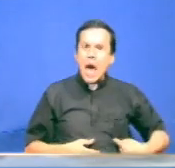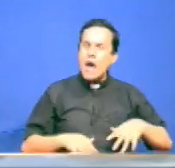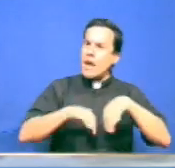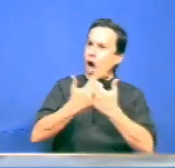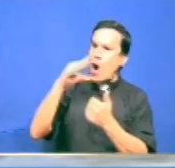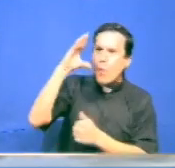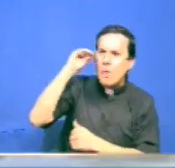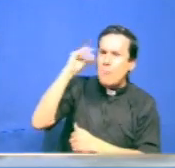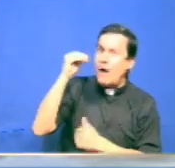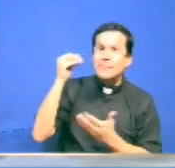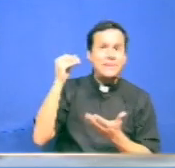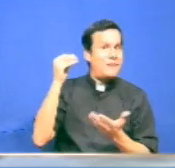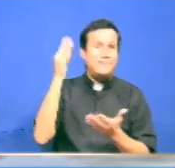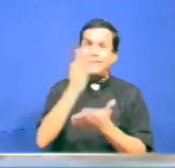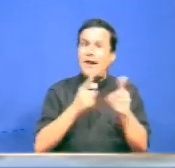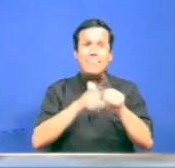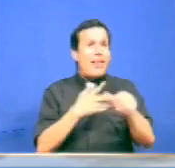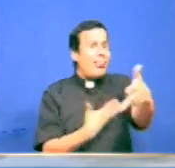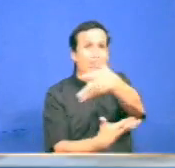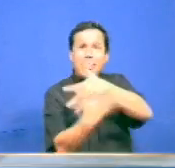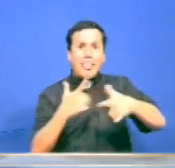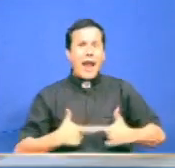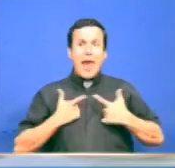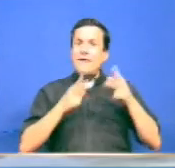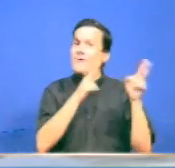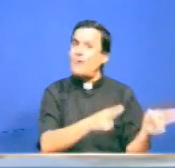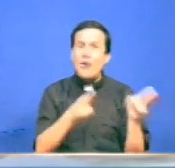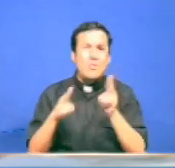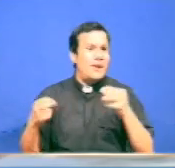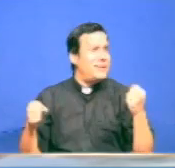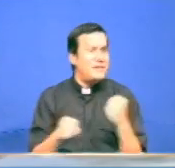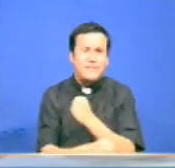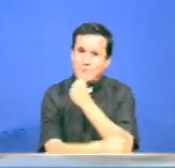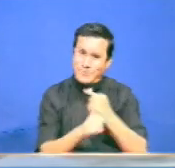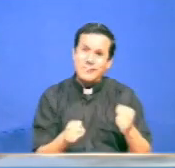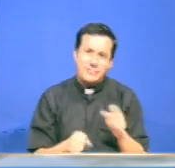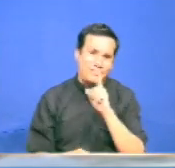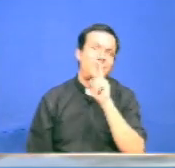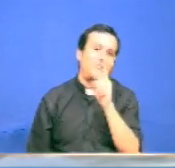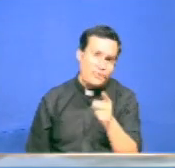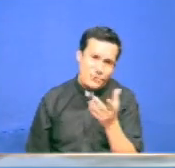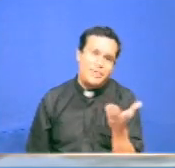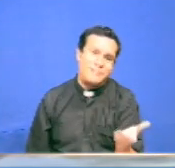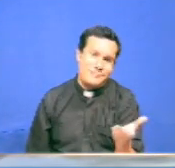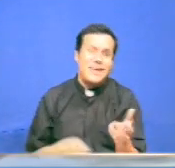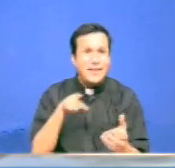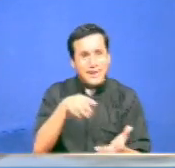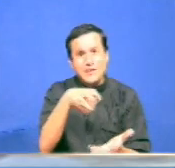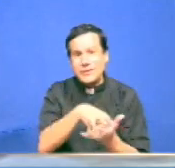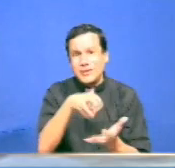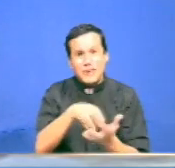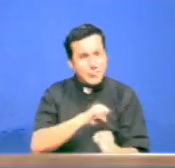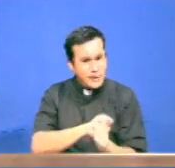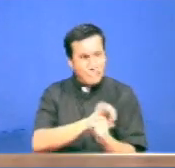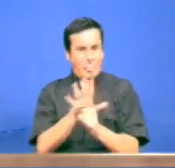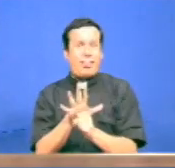cannot interact as you used to do. We are in a situation which we are calling a pandemic of